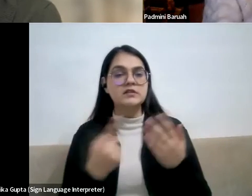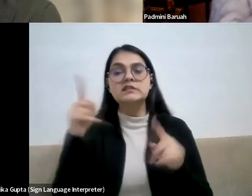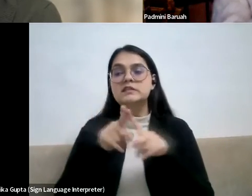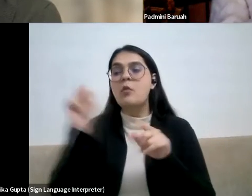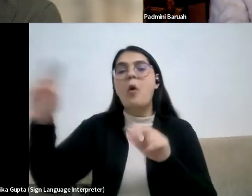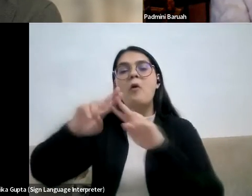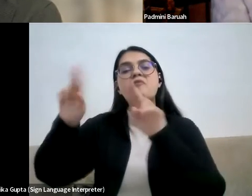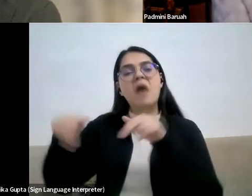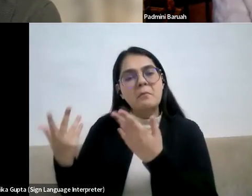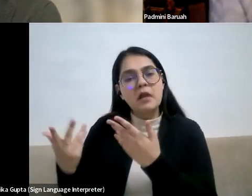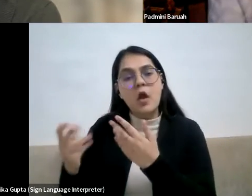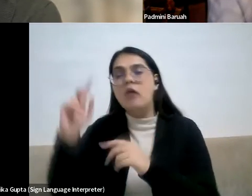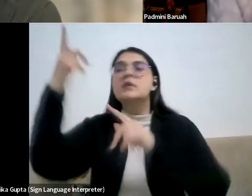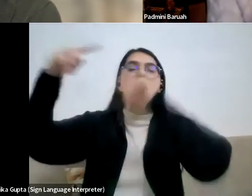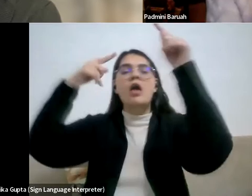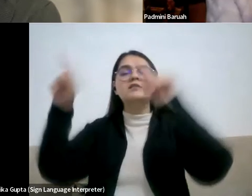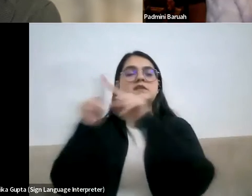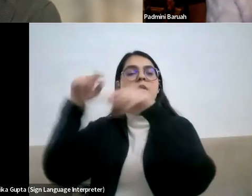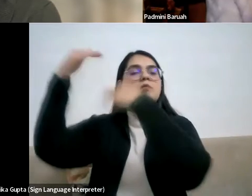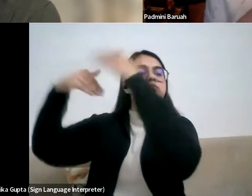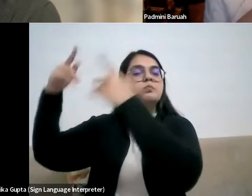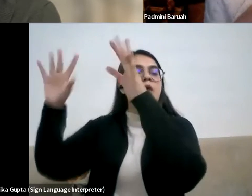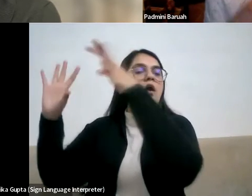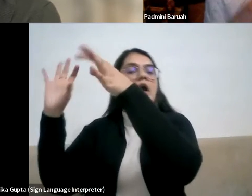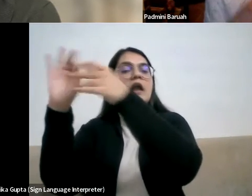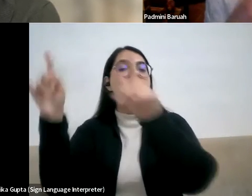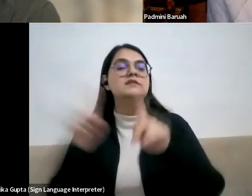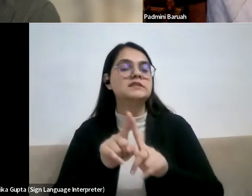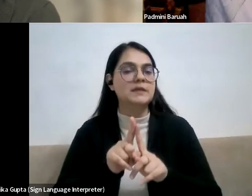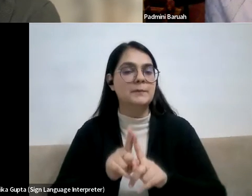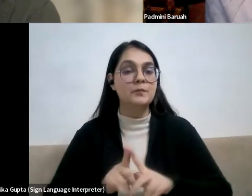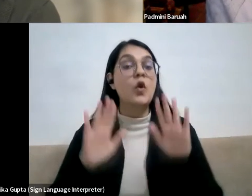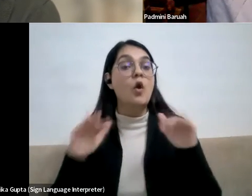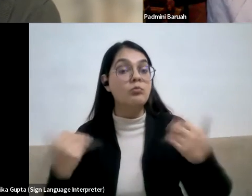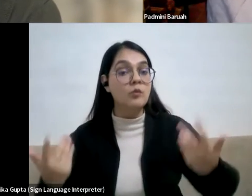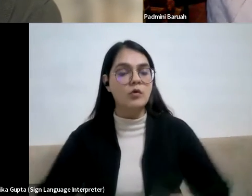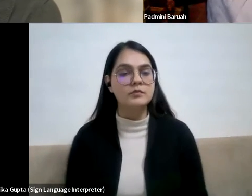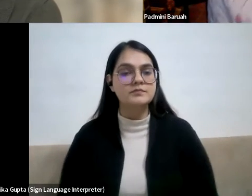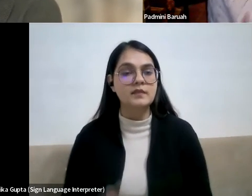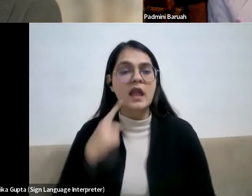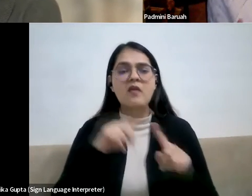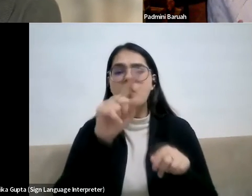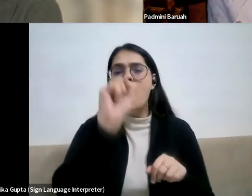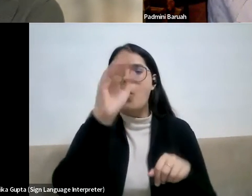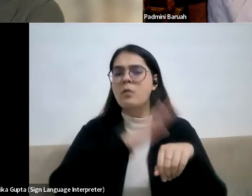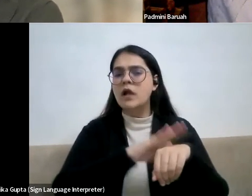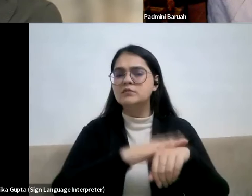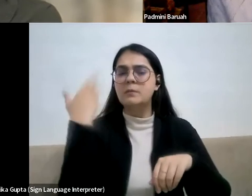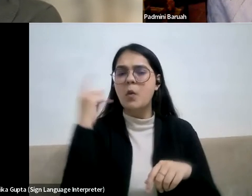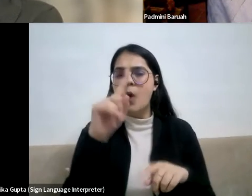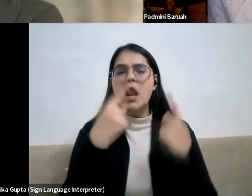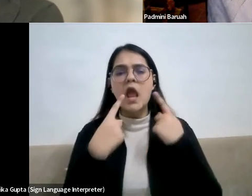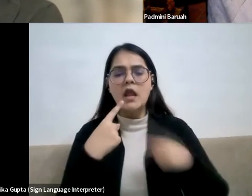and they'll approach somebody who knows a lawyer somewhere. Or this one case, one interview I